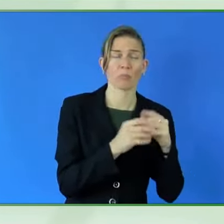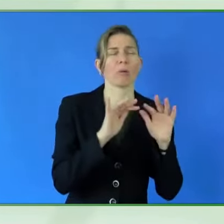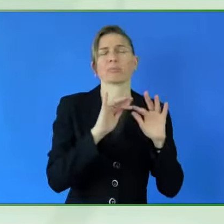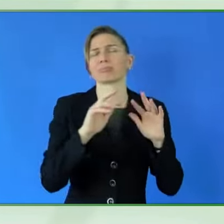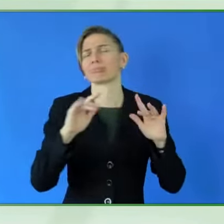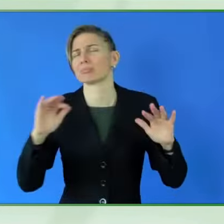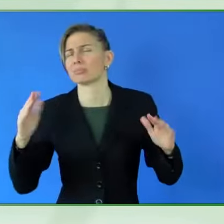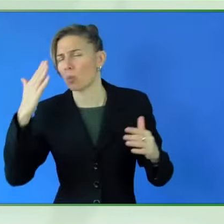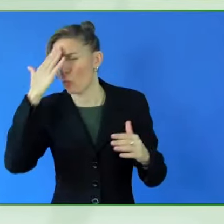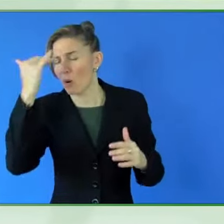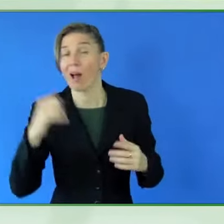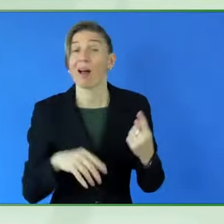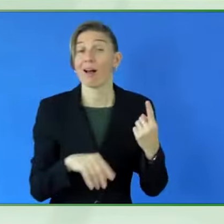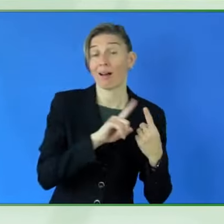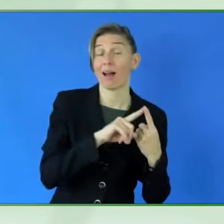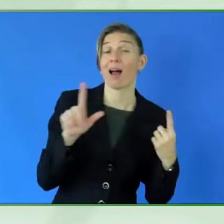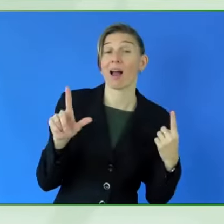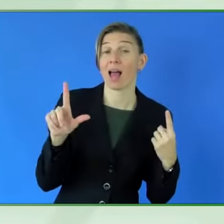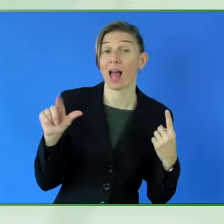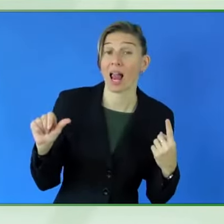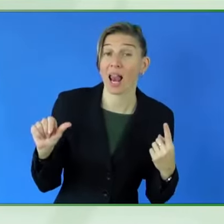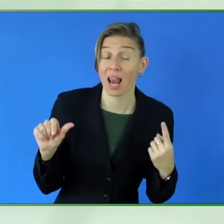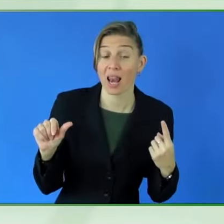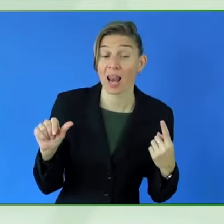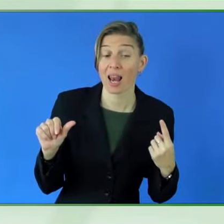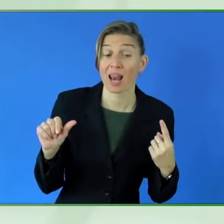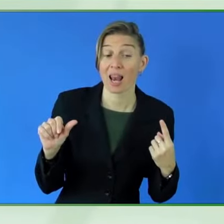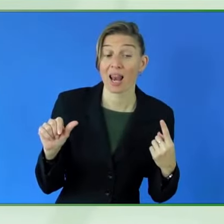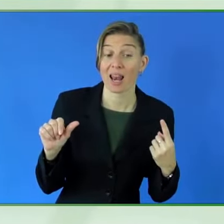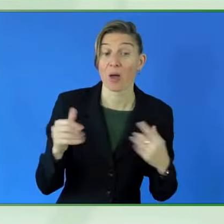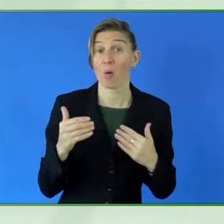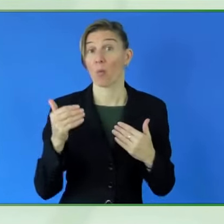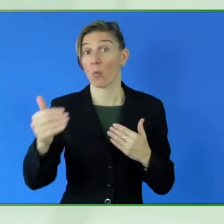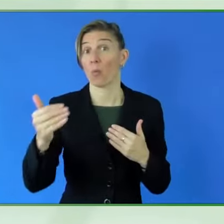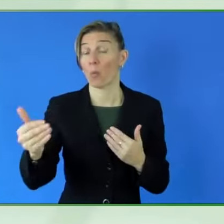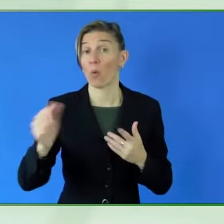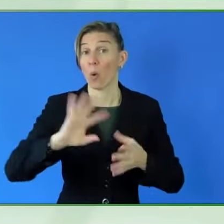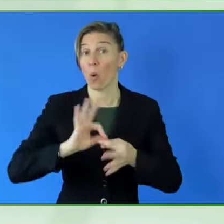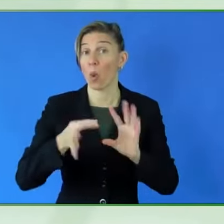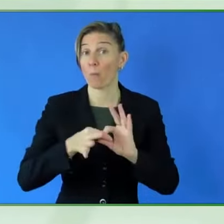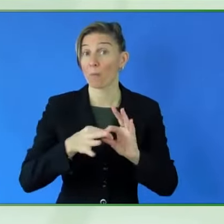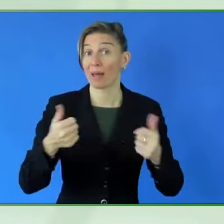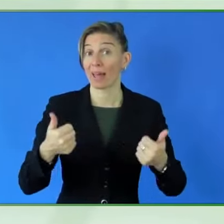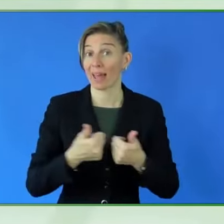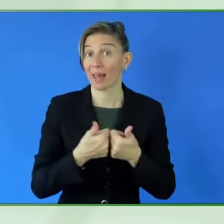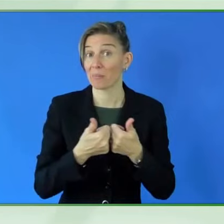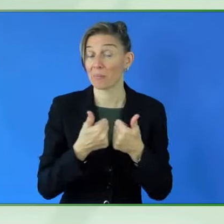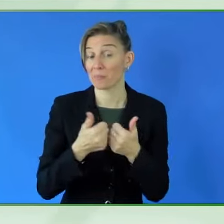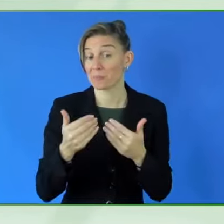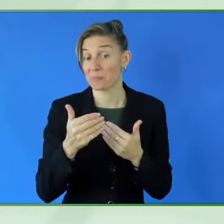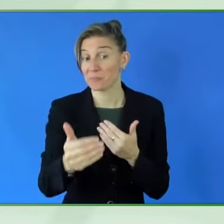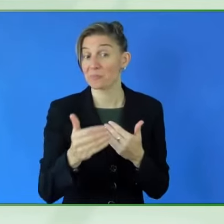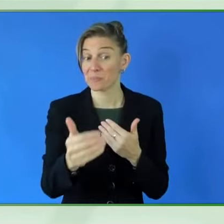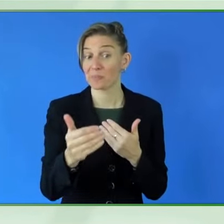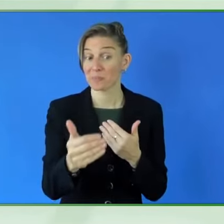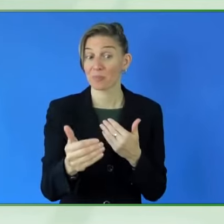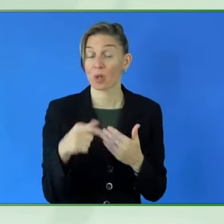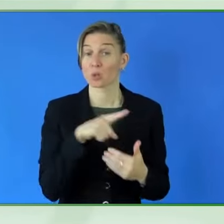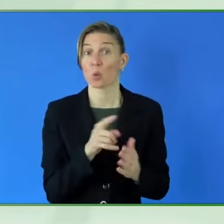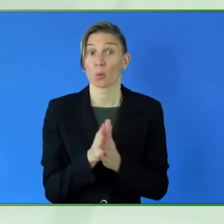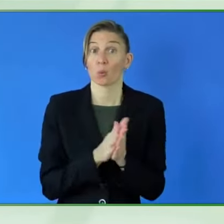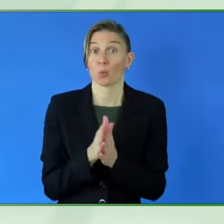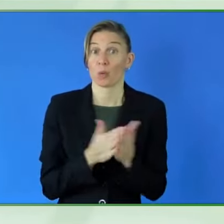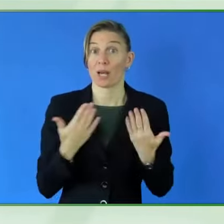Angeles is accepting the Olympic Games in foreseeable future, and it is definitely important that